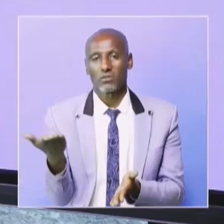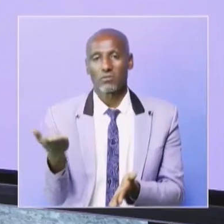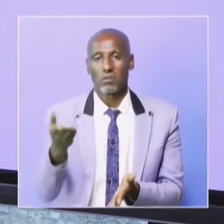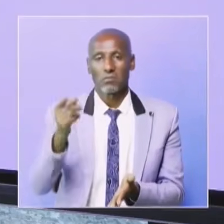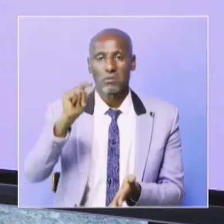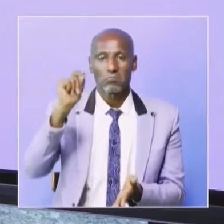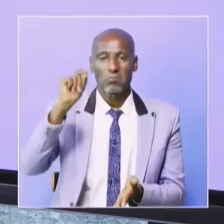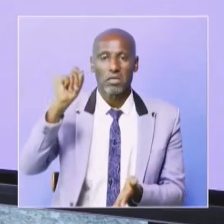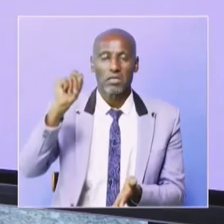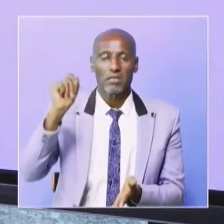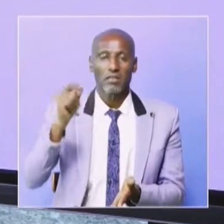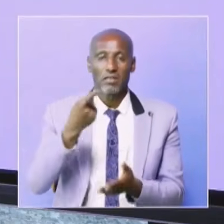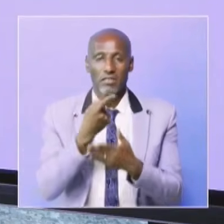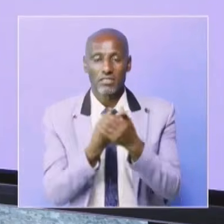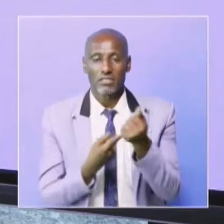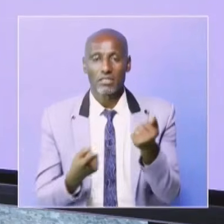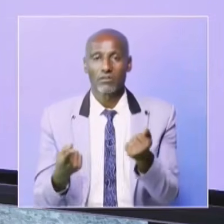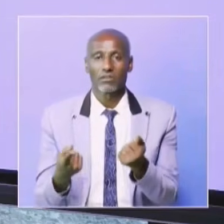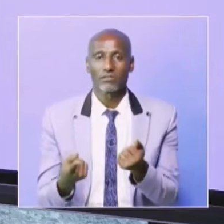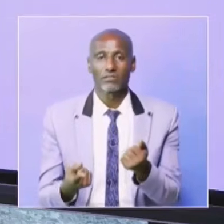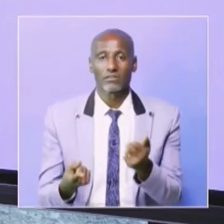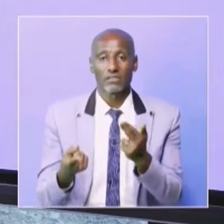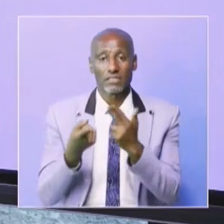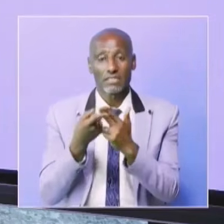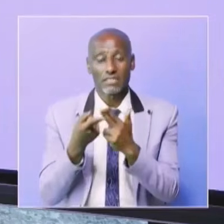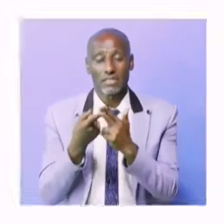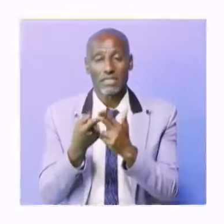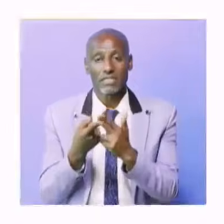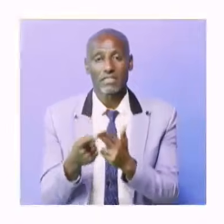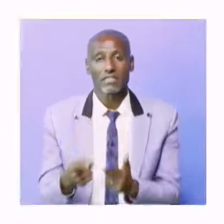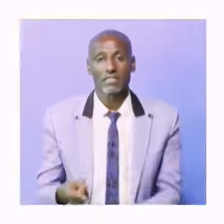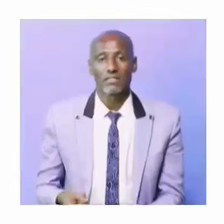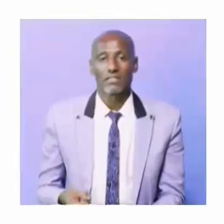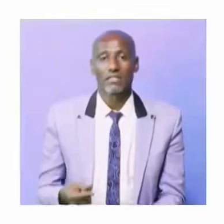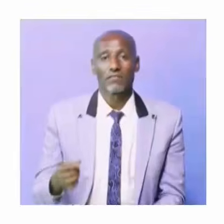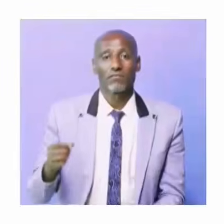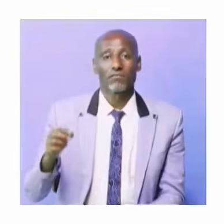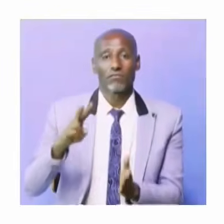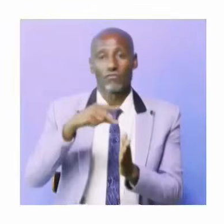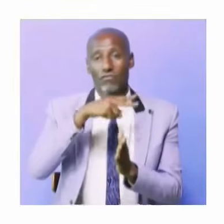itself. It's singular. Plus it's a third person, so we need to use what?